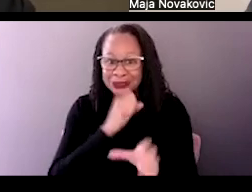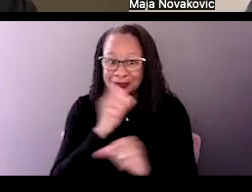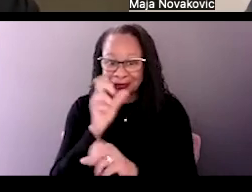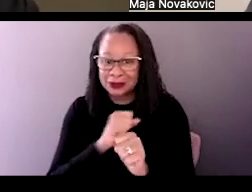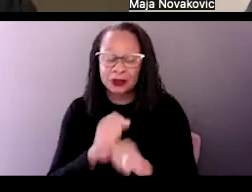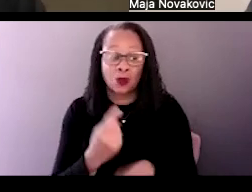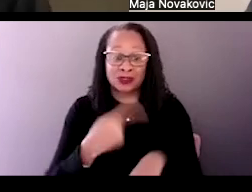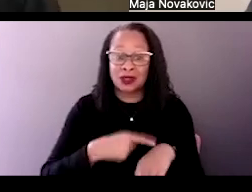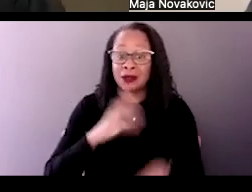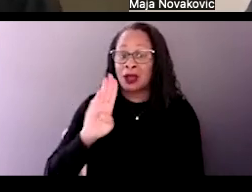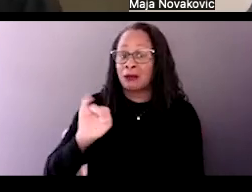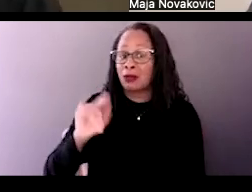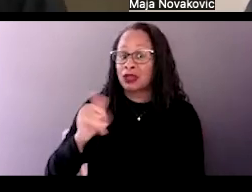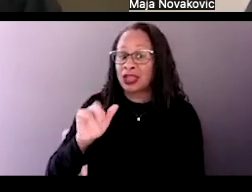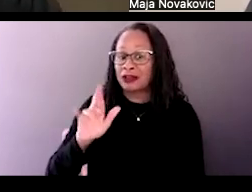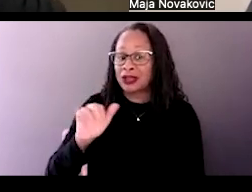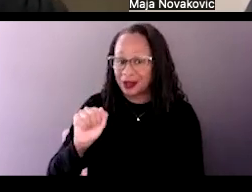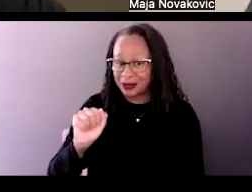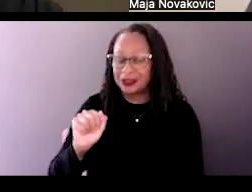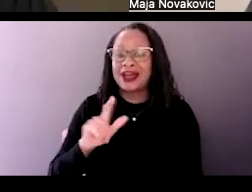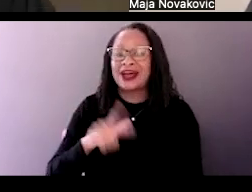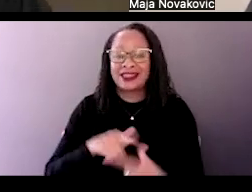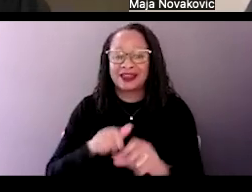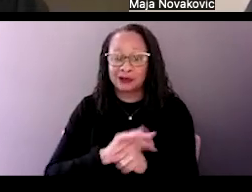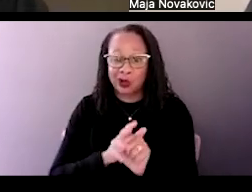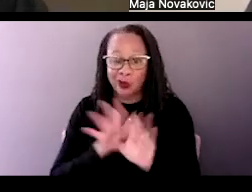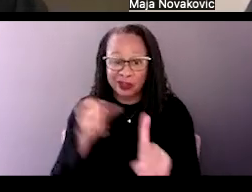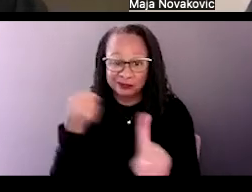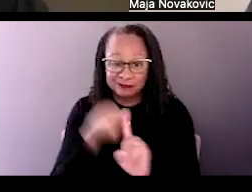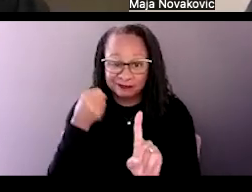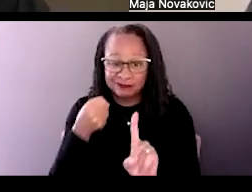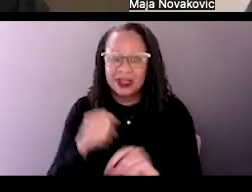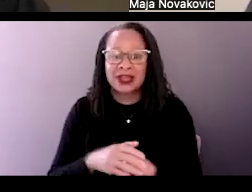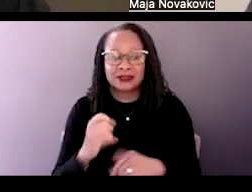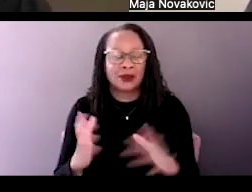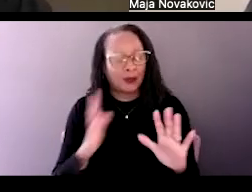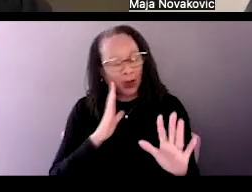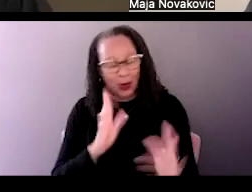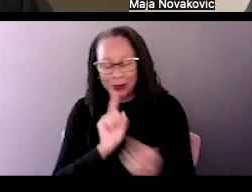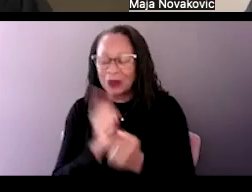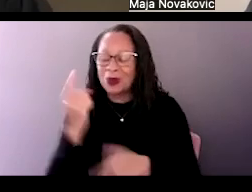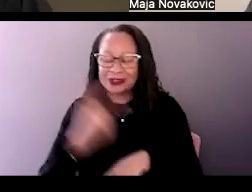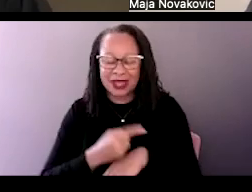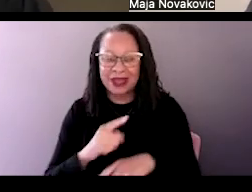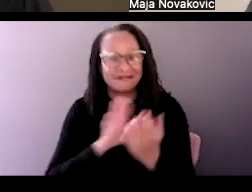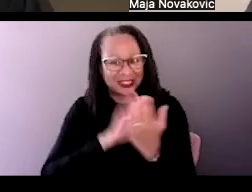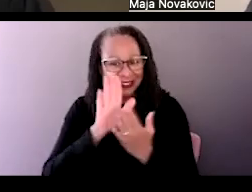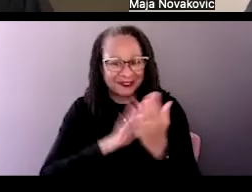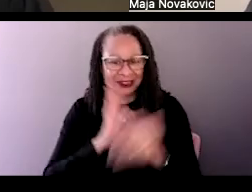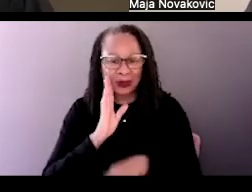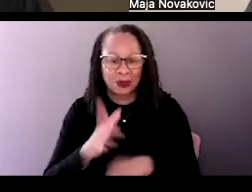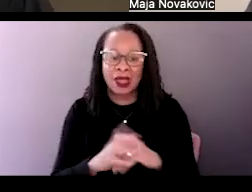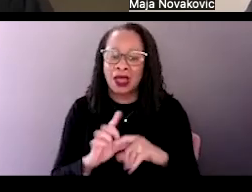Bulgaria, and then COVID got in the way. So I'm sure we will in person at some point. But let's first just